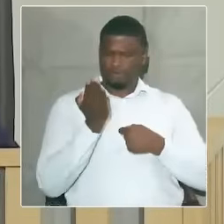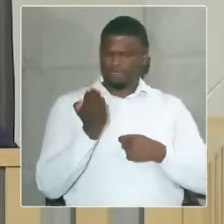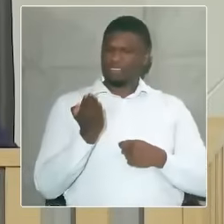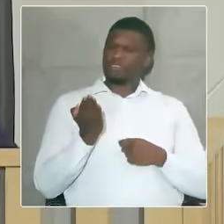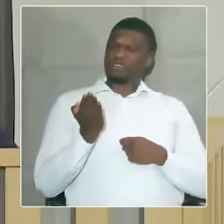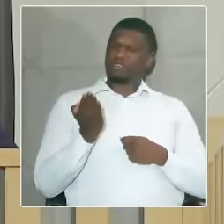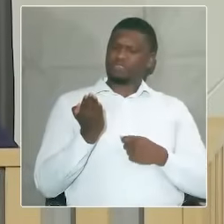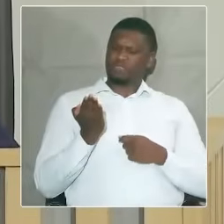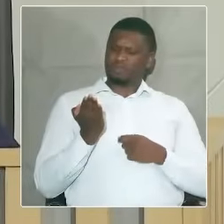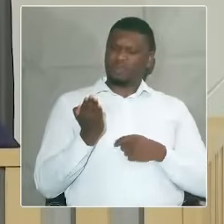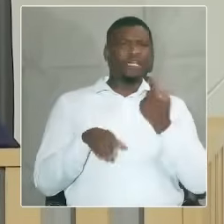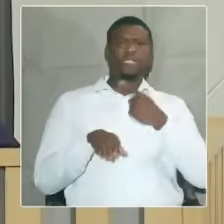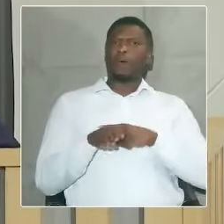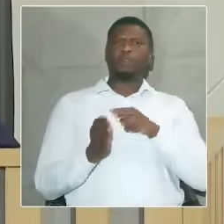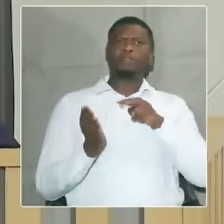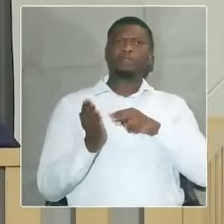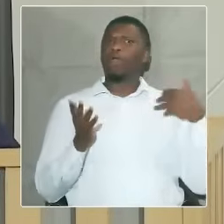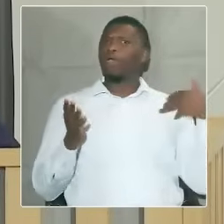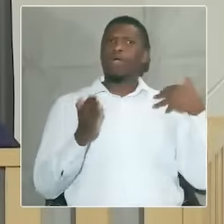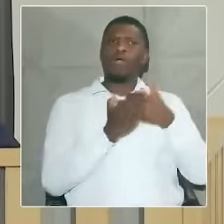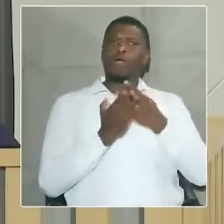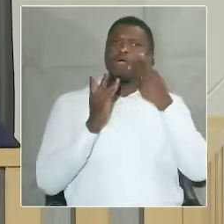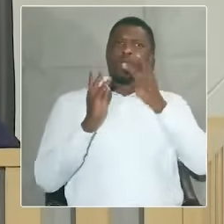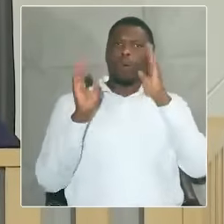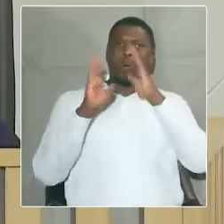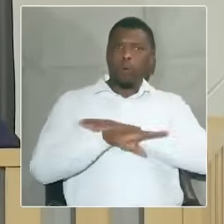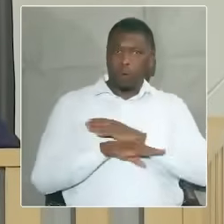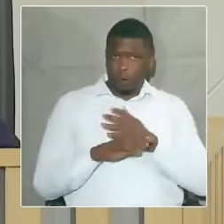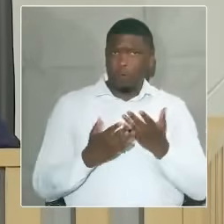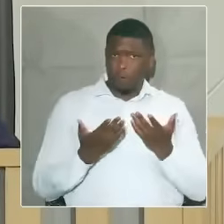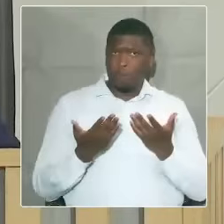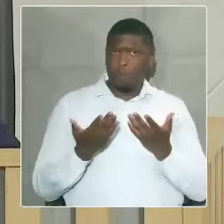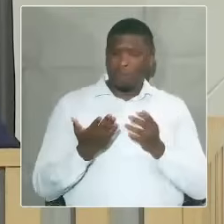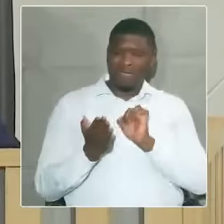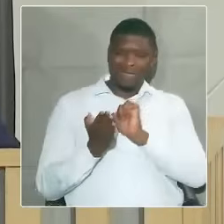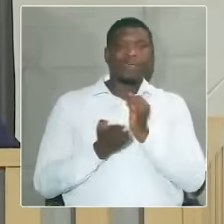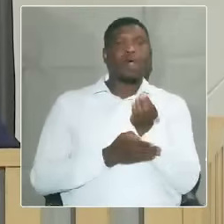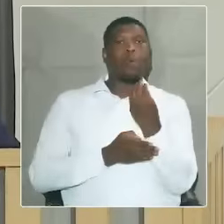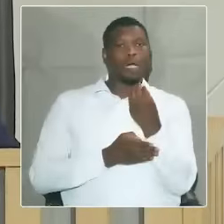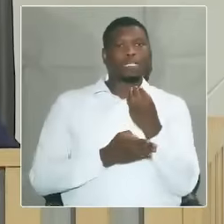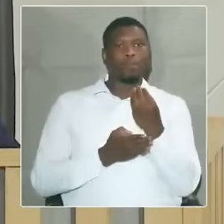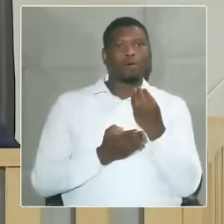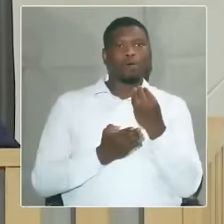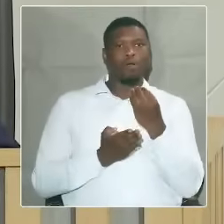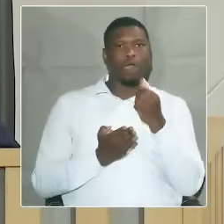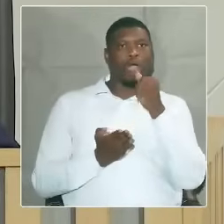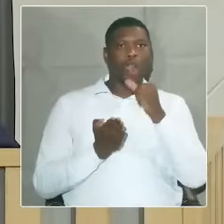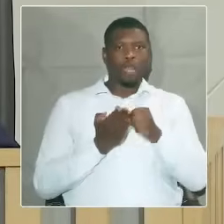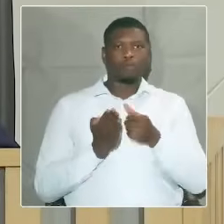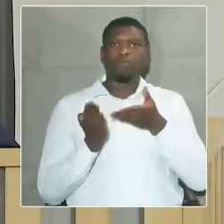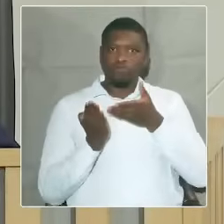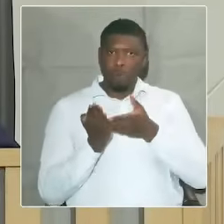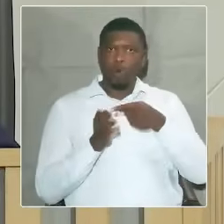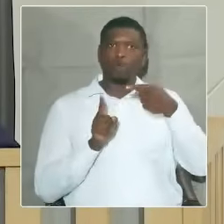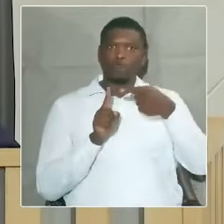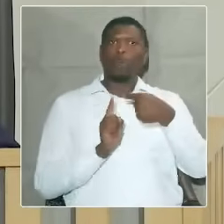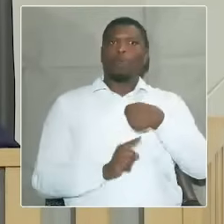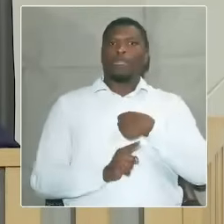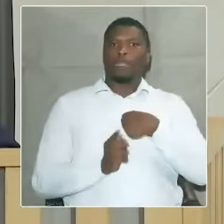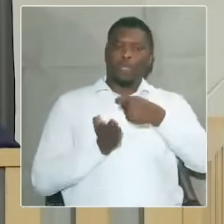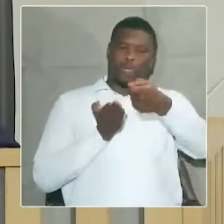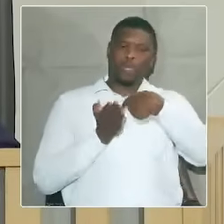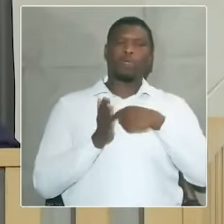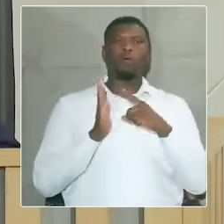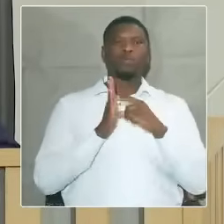at that stage. The WhatsApp contained the letter from the minister addressed to me, dated